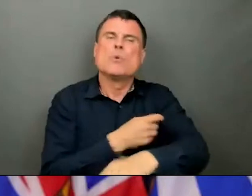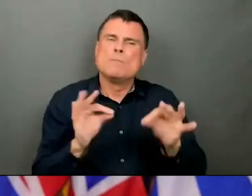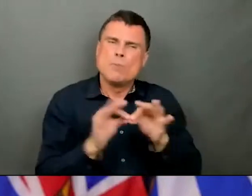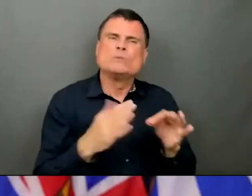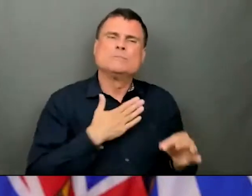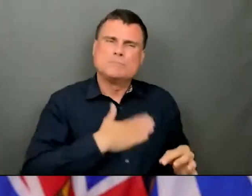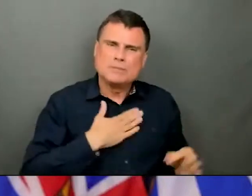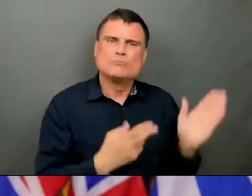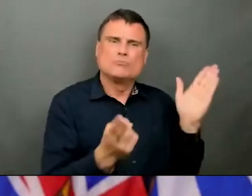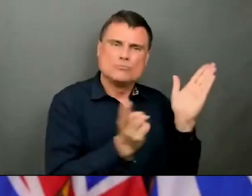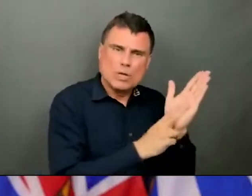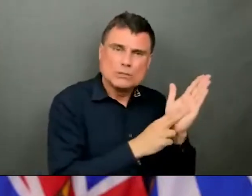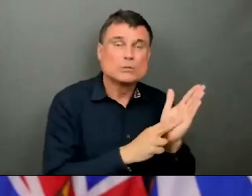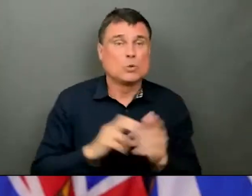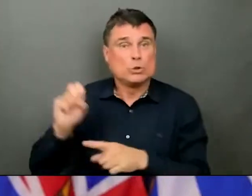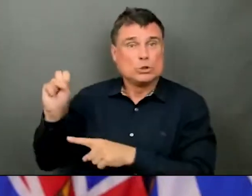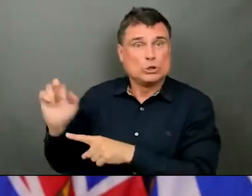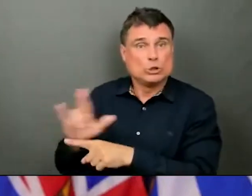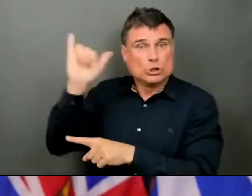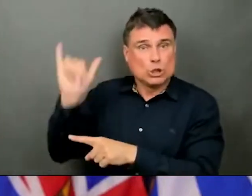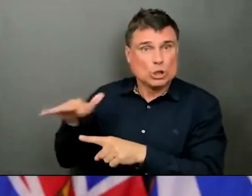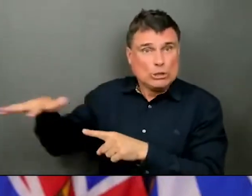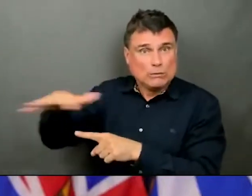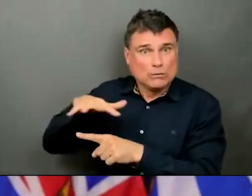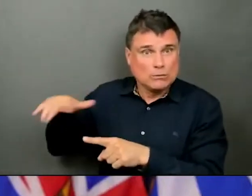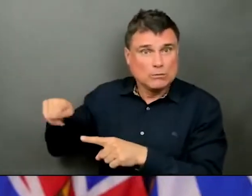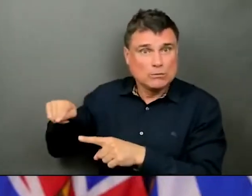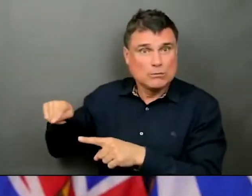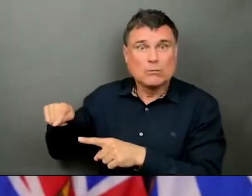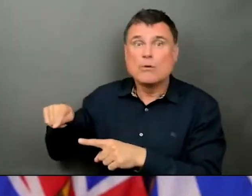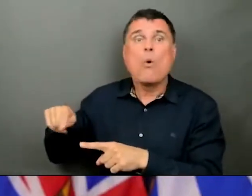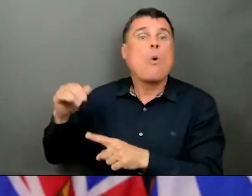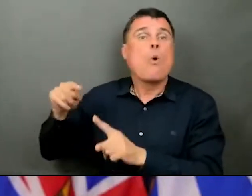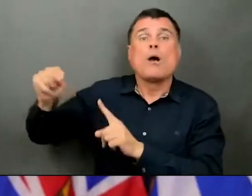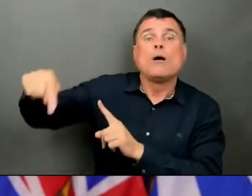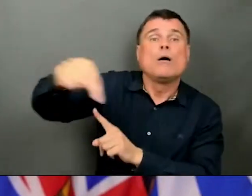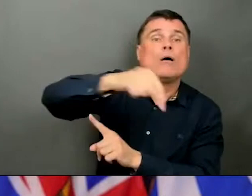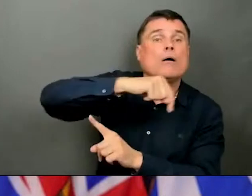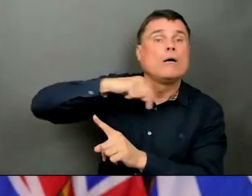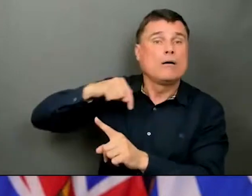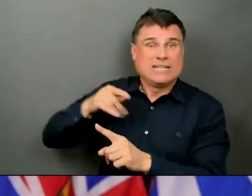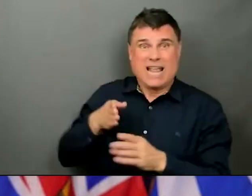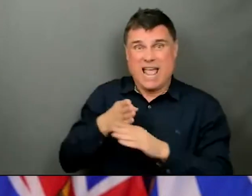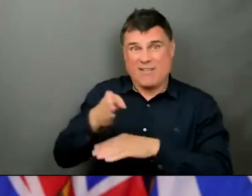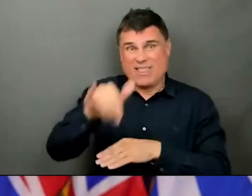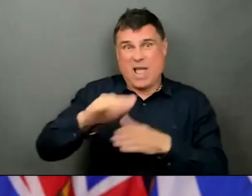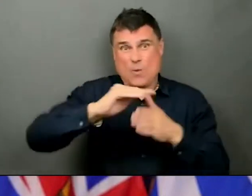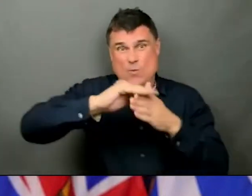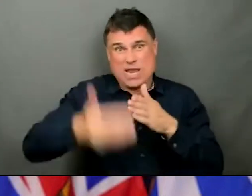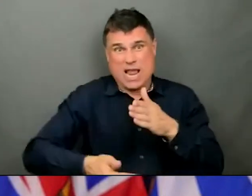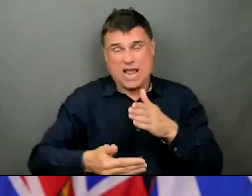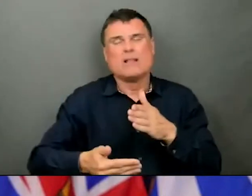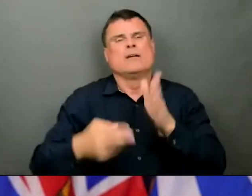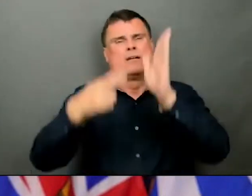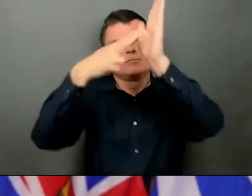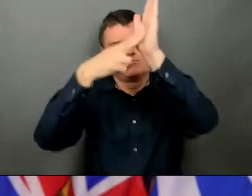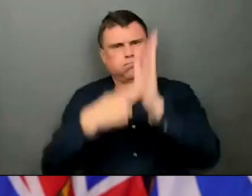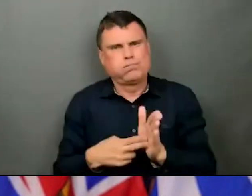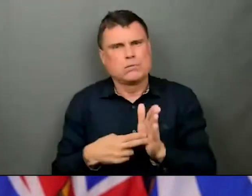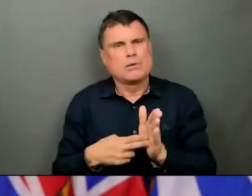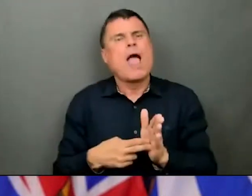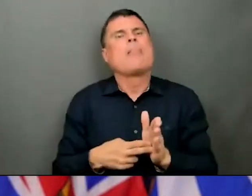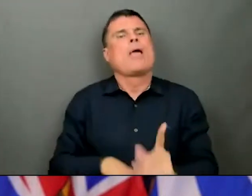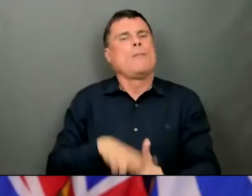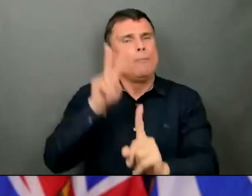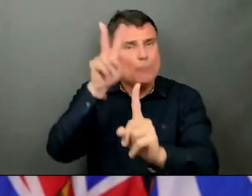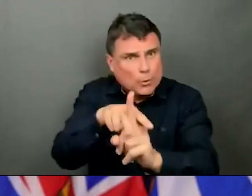Surrey or not, after the weekend, everyone's going to be able to register and book their vaccination. And in most of Surrey, in all the